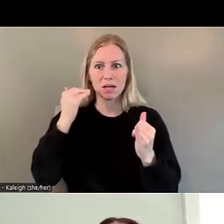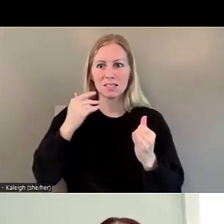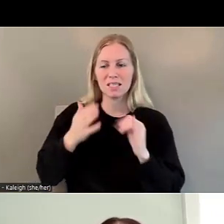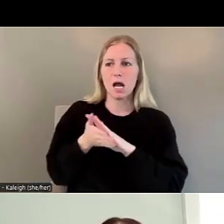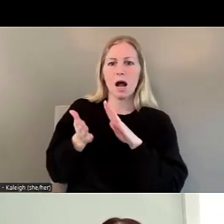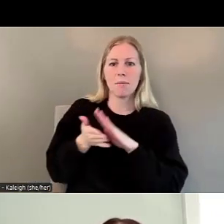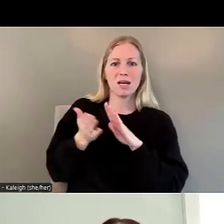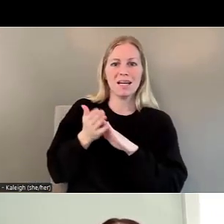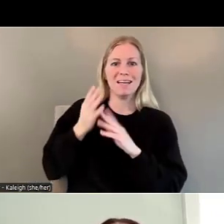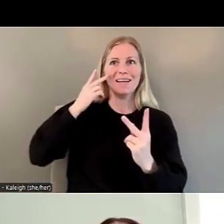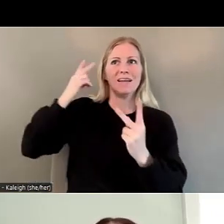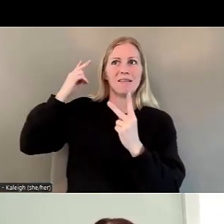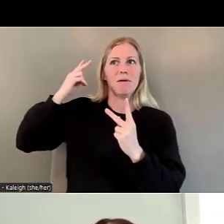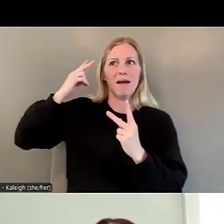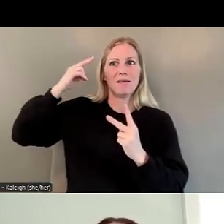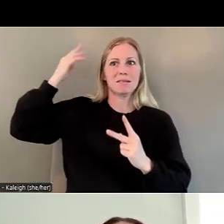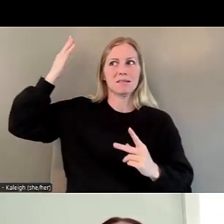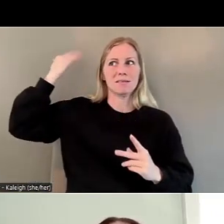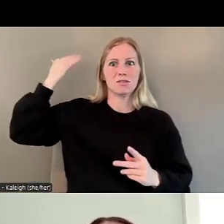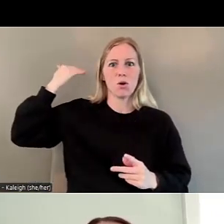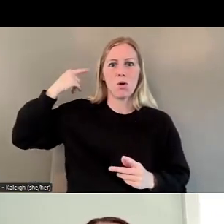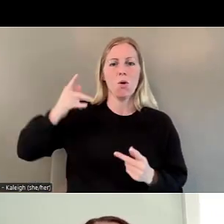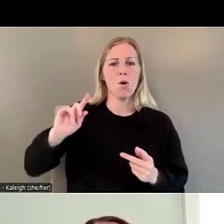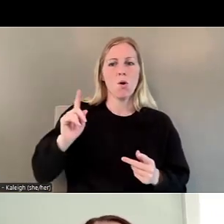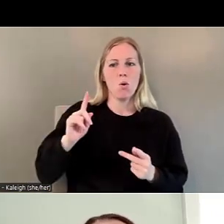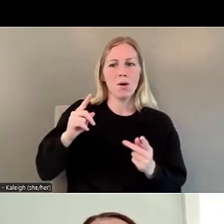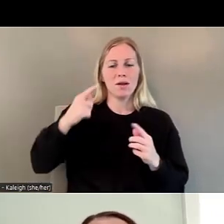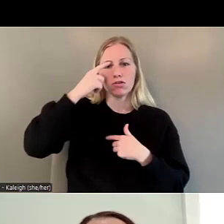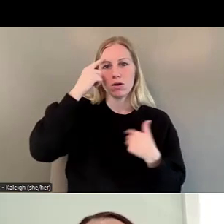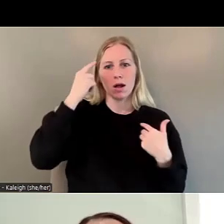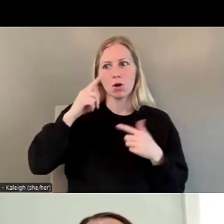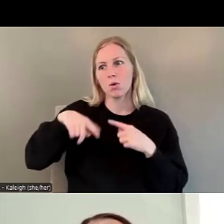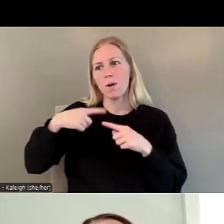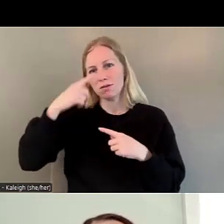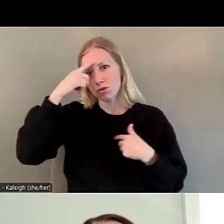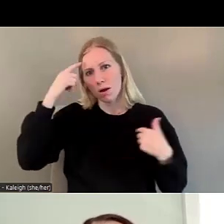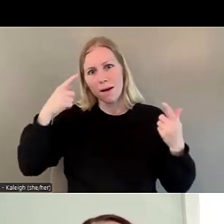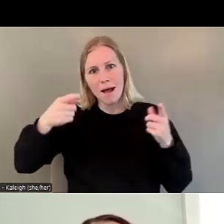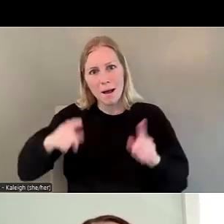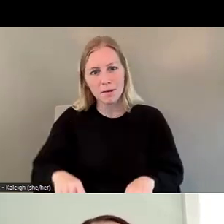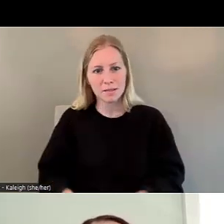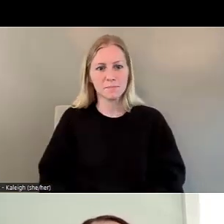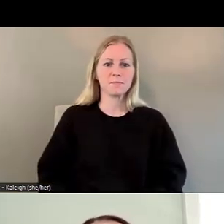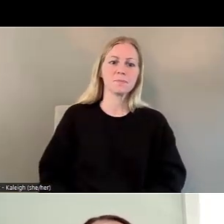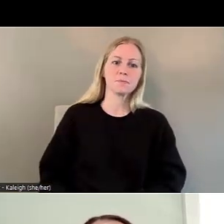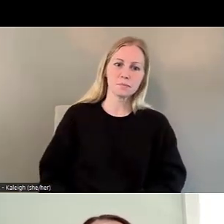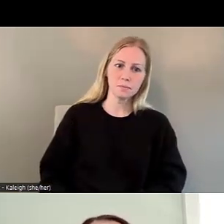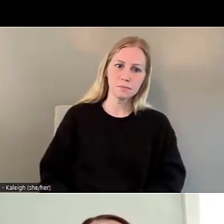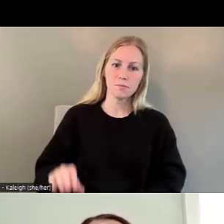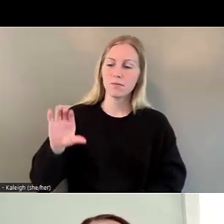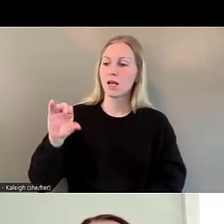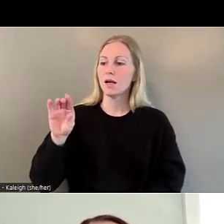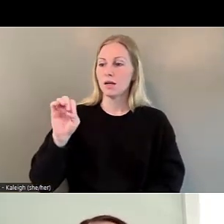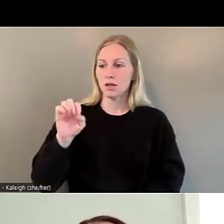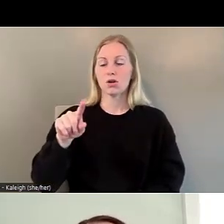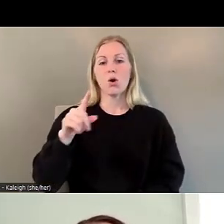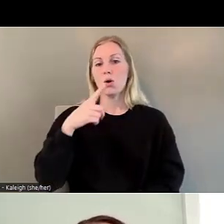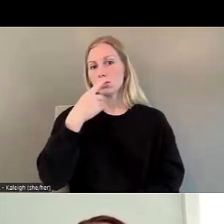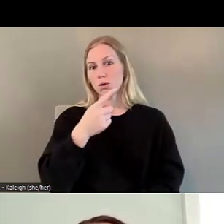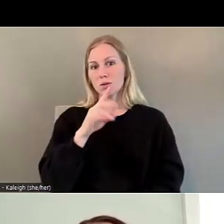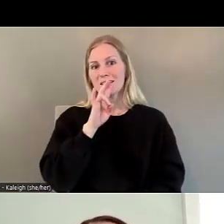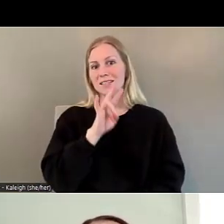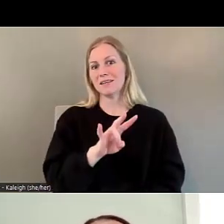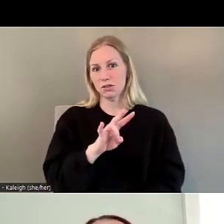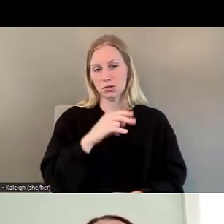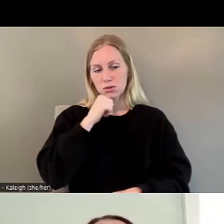up to Cole's new placement, he shared what he could about his experiences and always on his time and terms. He told his 7-year-old sister over breakfast